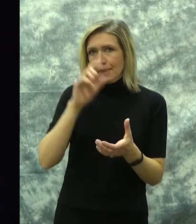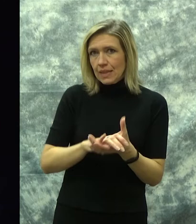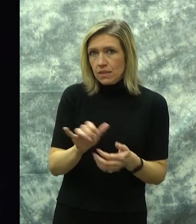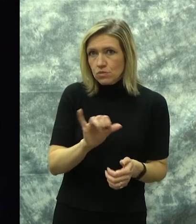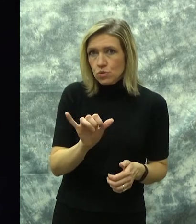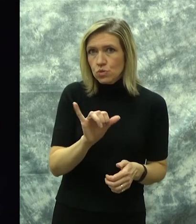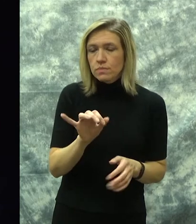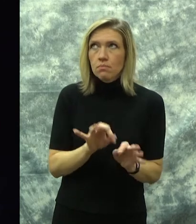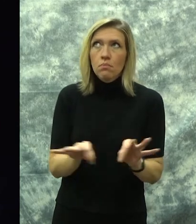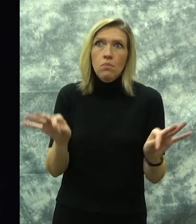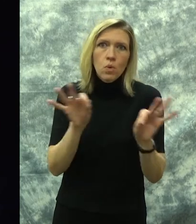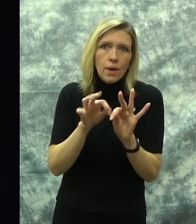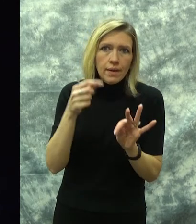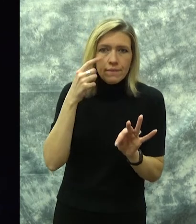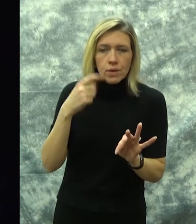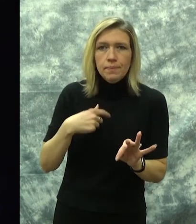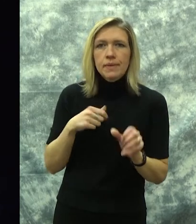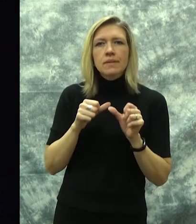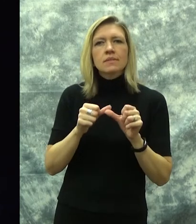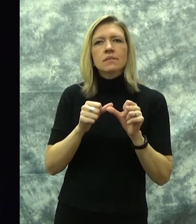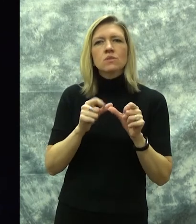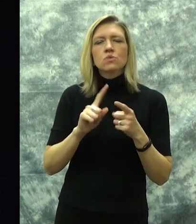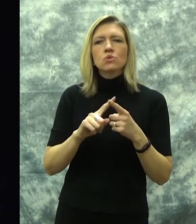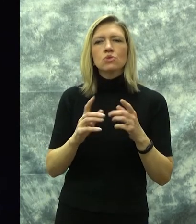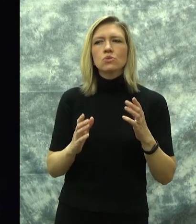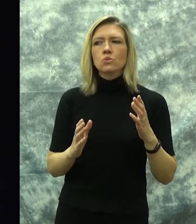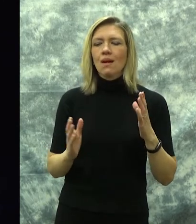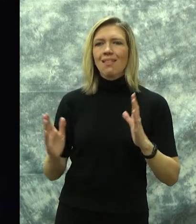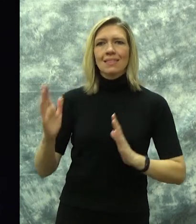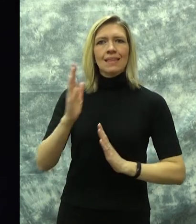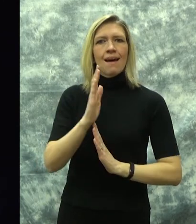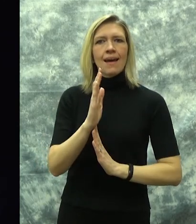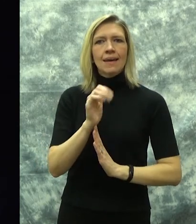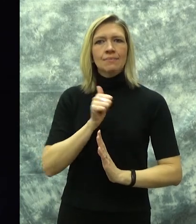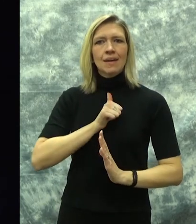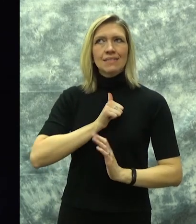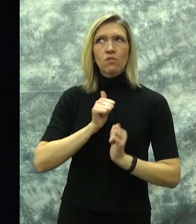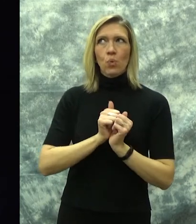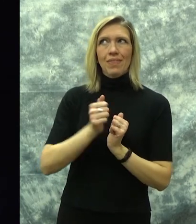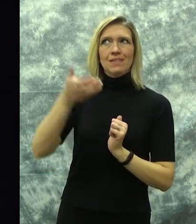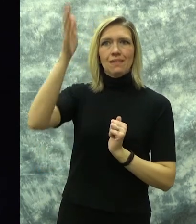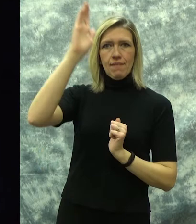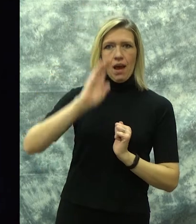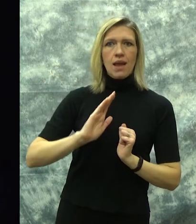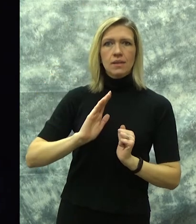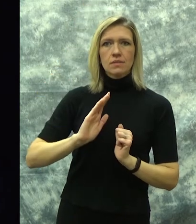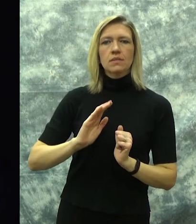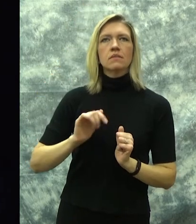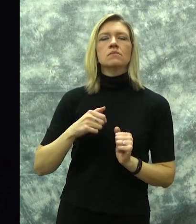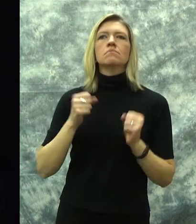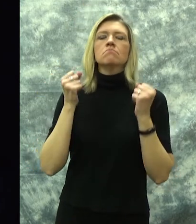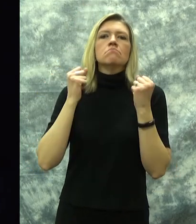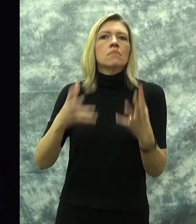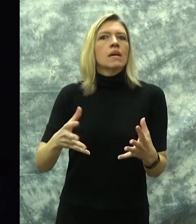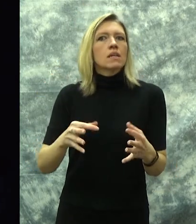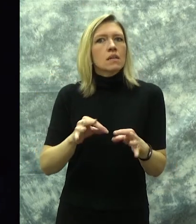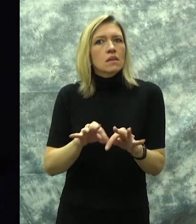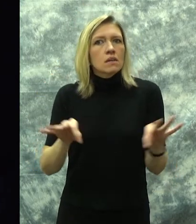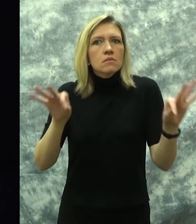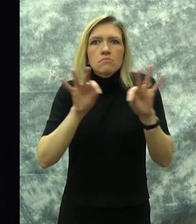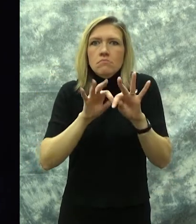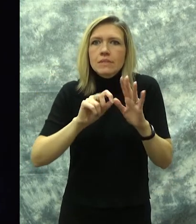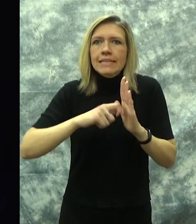continuing to align myself with the divine. I have had so many key moments in my life where I